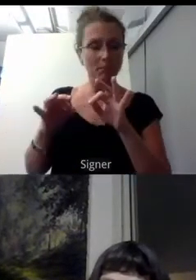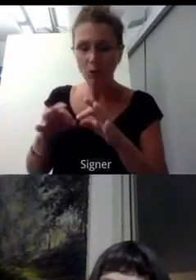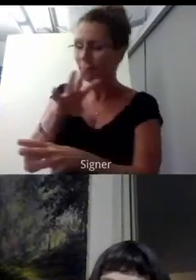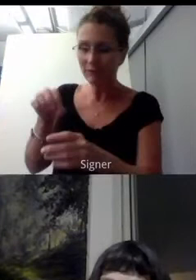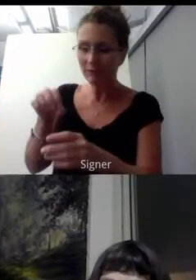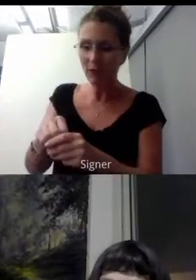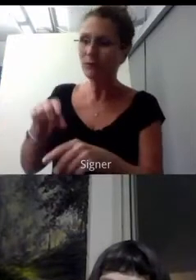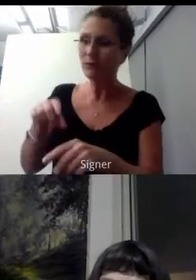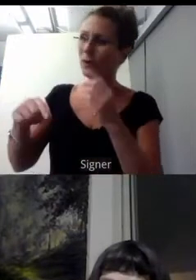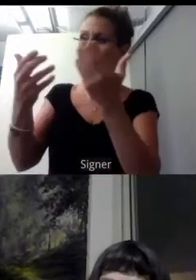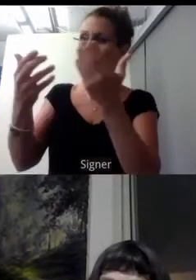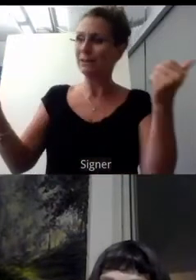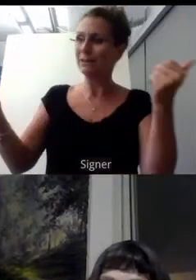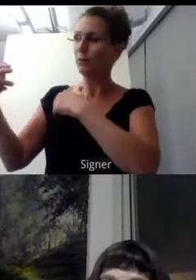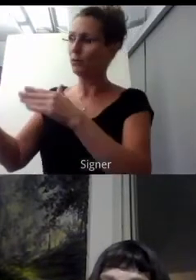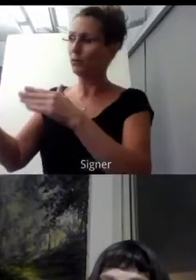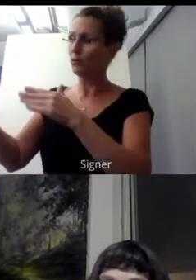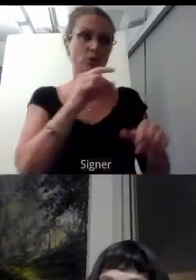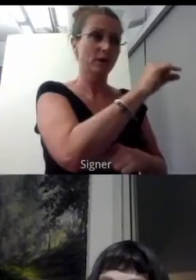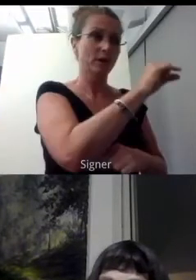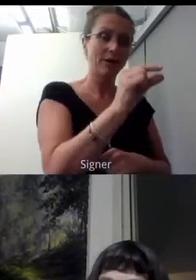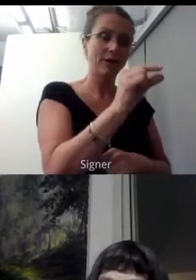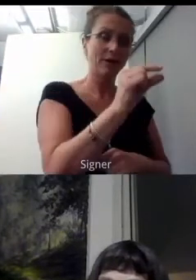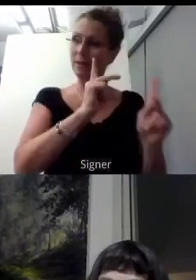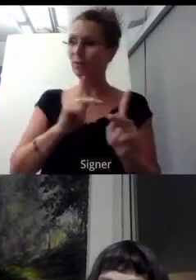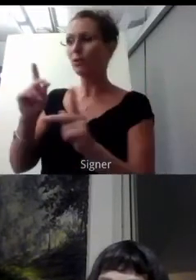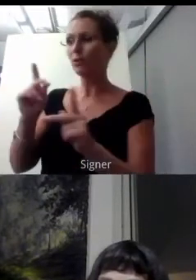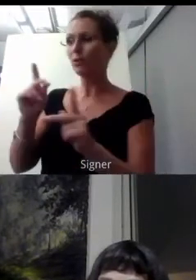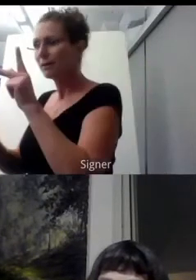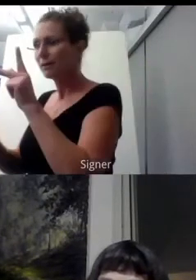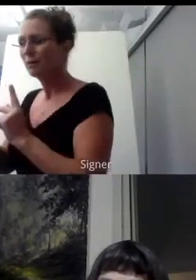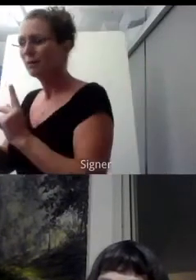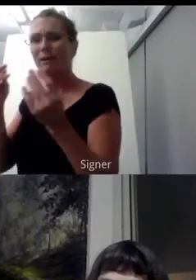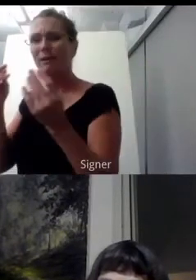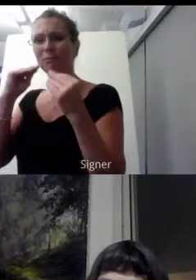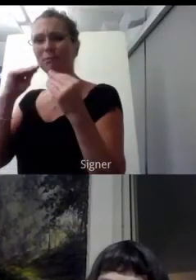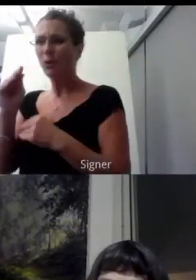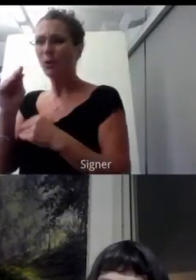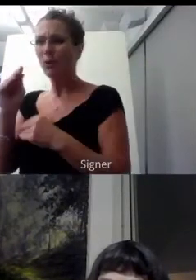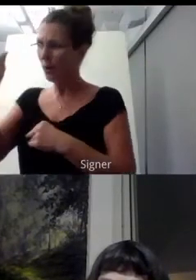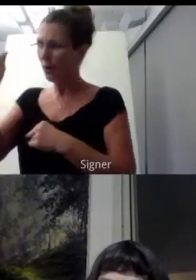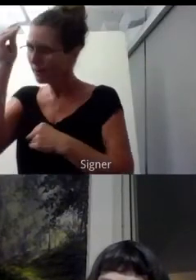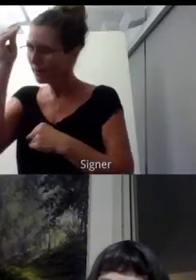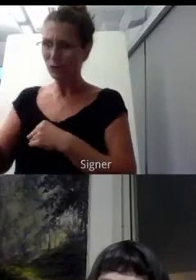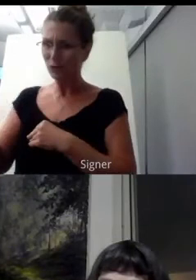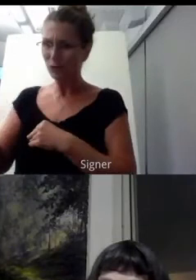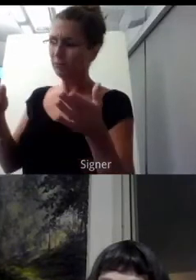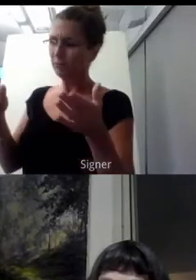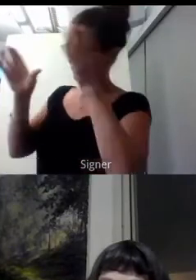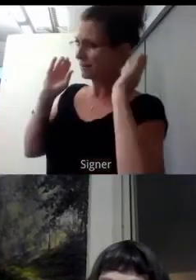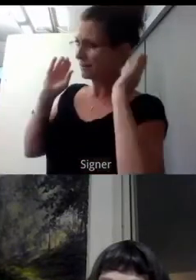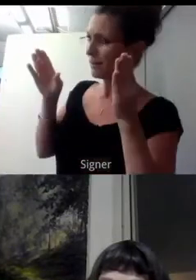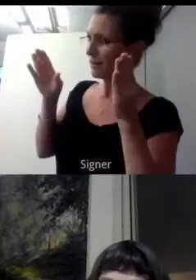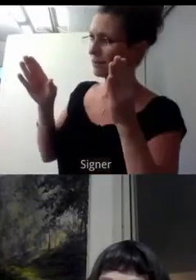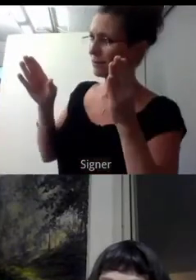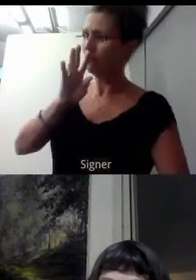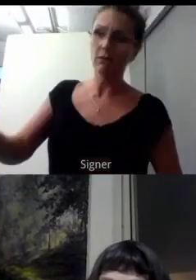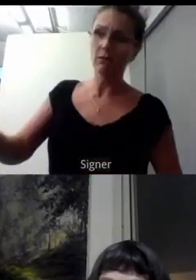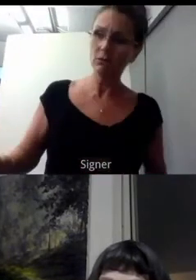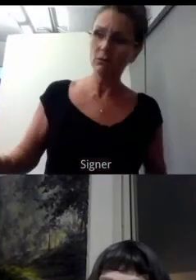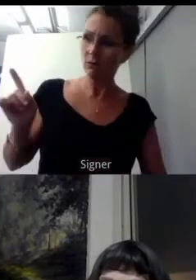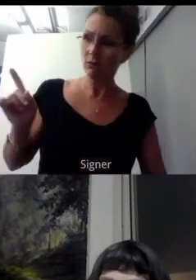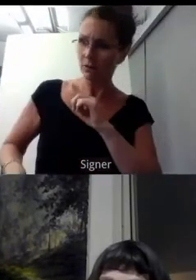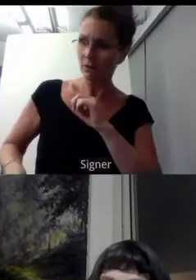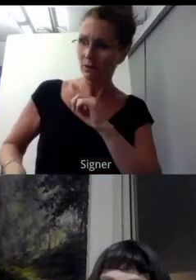or their voices won't be effectively heard. The dependency on the disability community to be able to